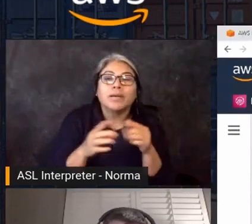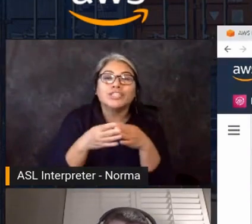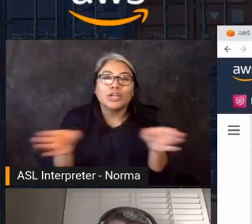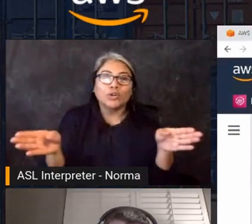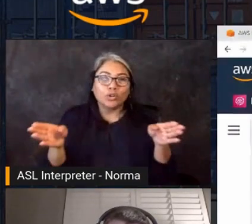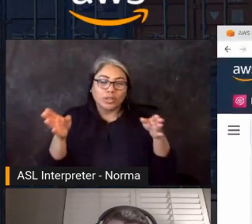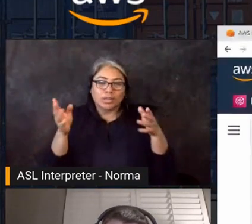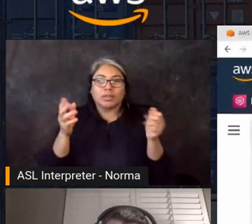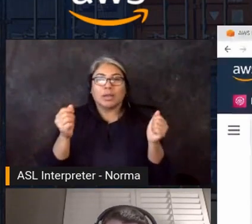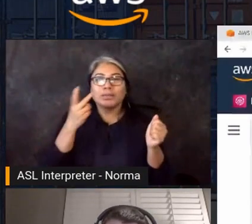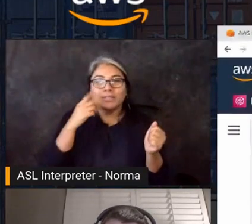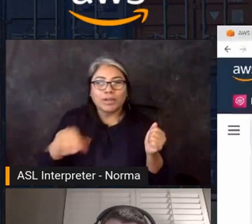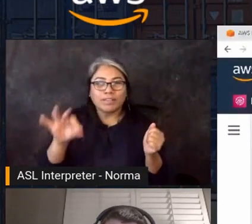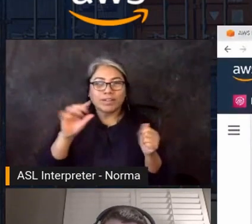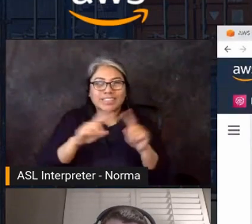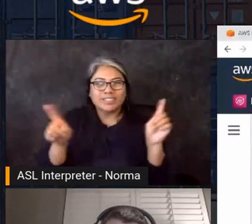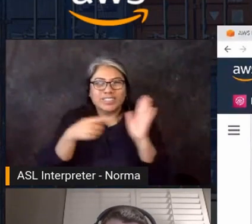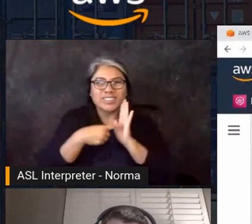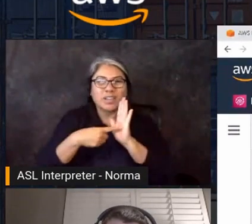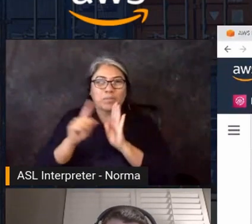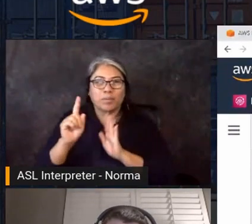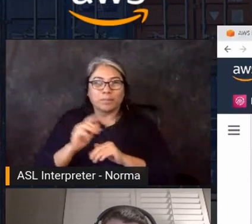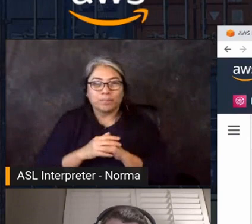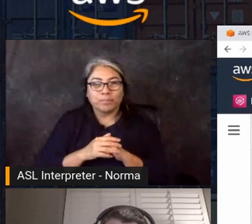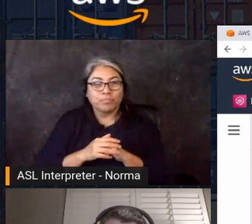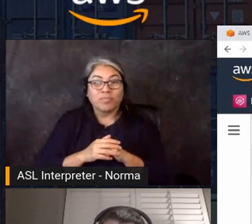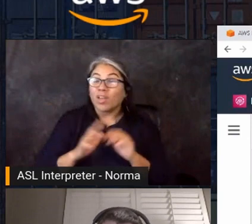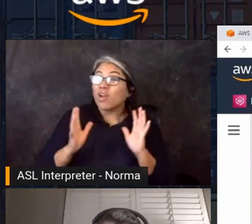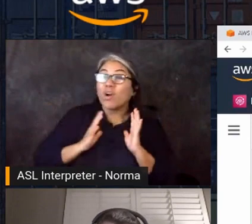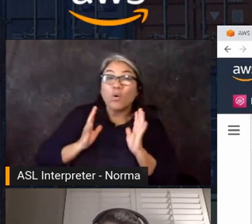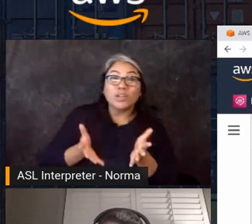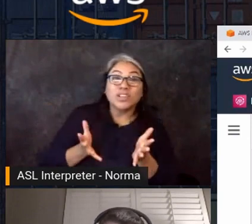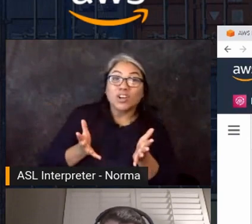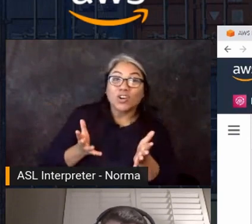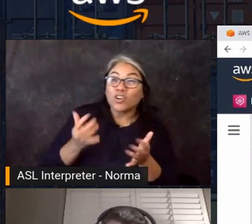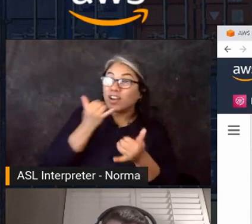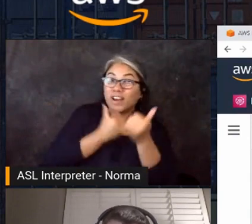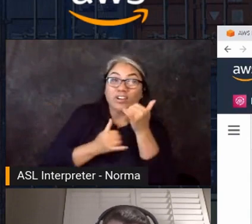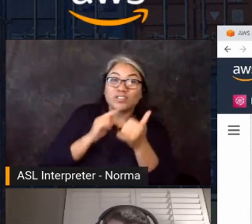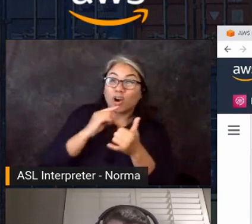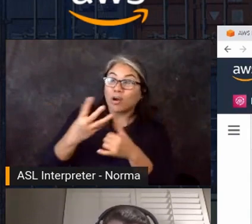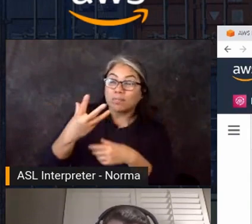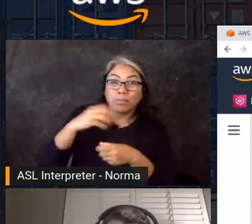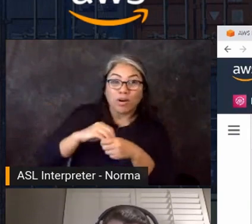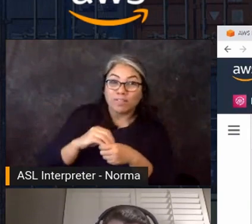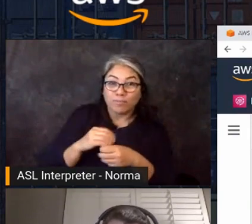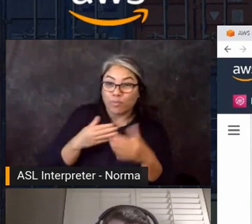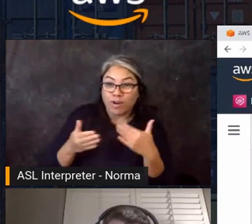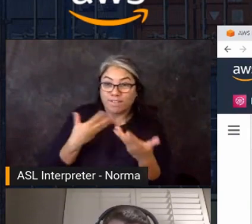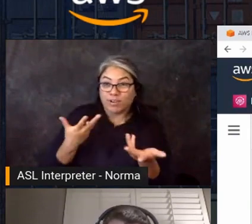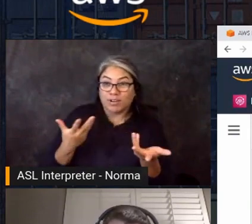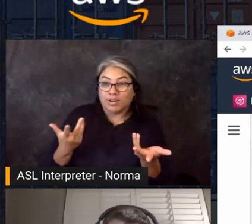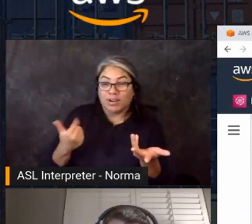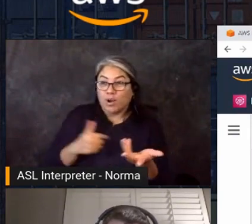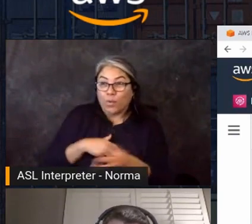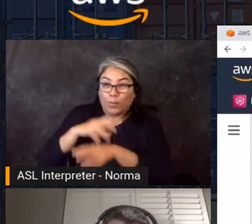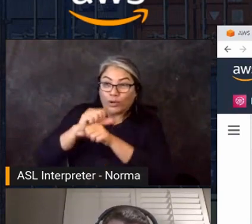see if I can find a different example here. Oh, it's all good. I mean, errors are part of what everyone's used to looking at. We all